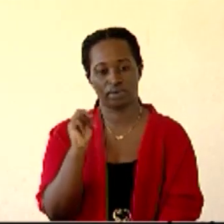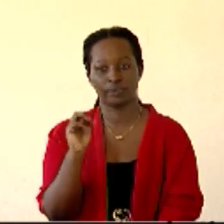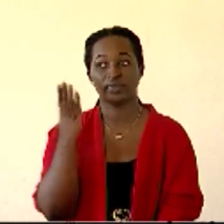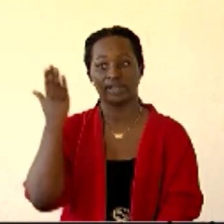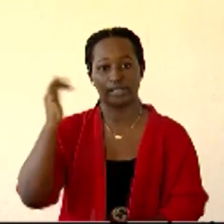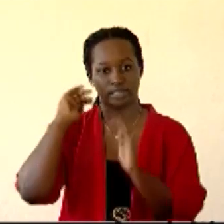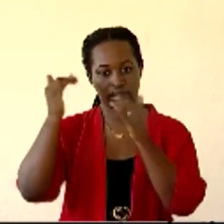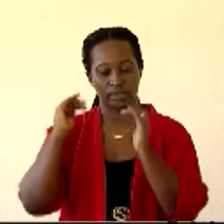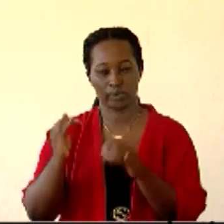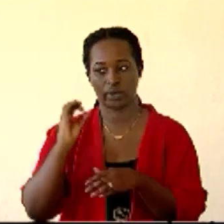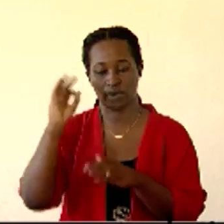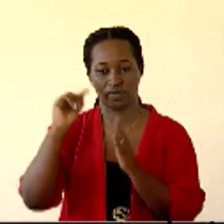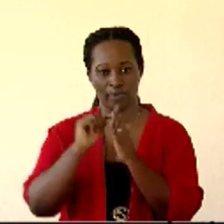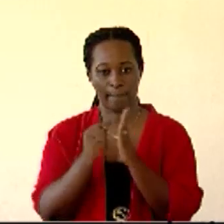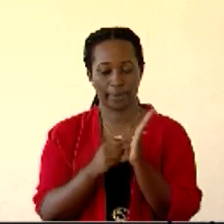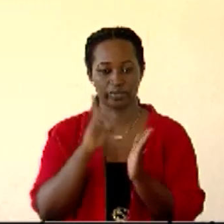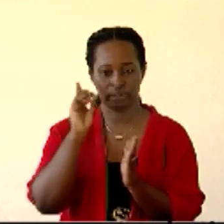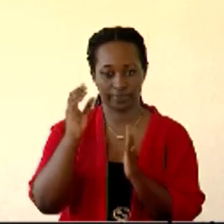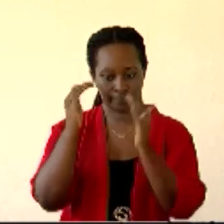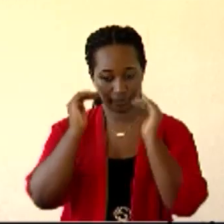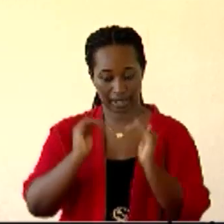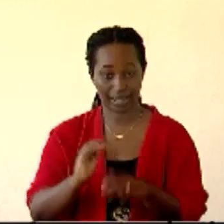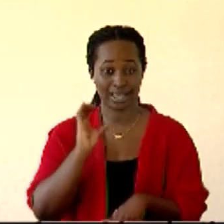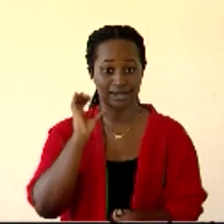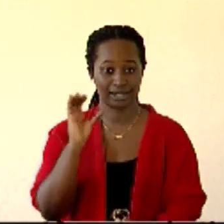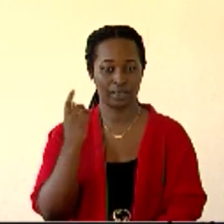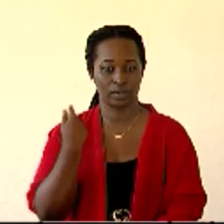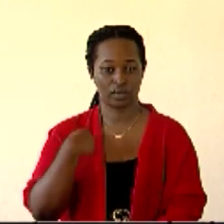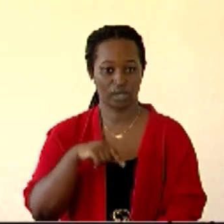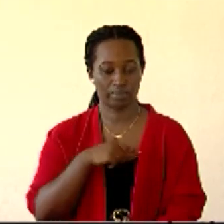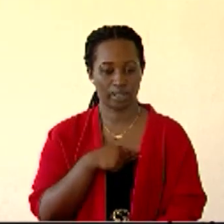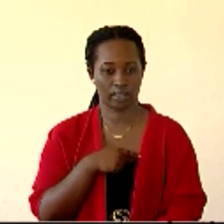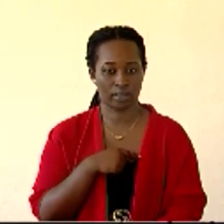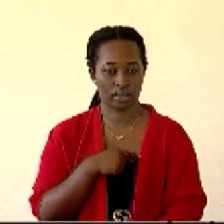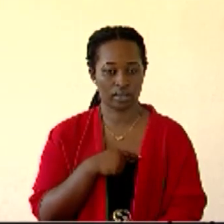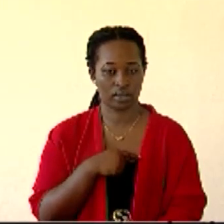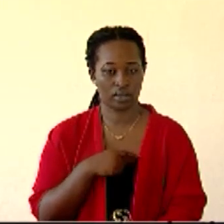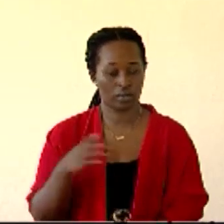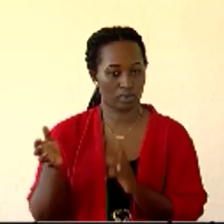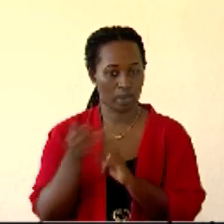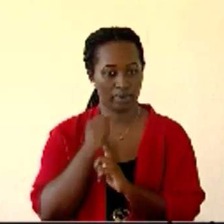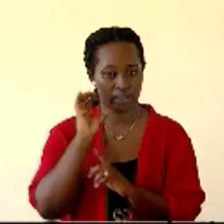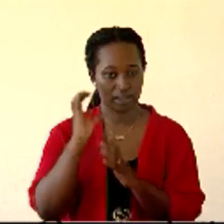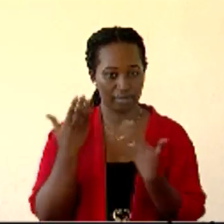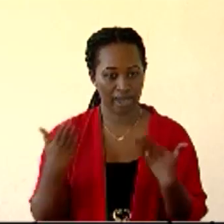D. Then compound C, I think we have already indicated the compound C. Then